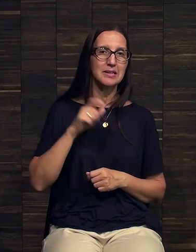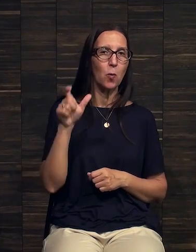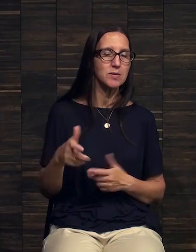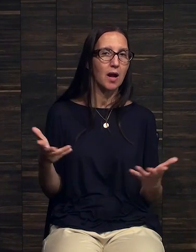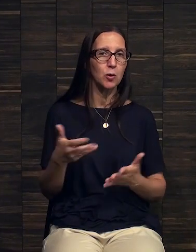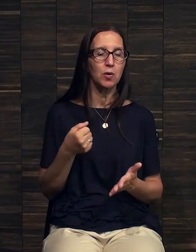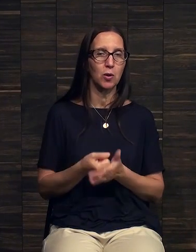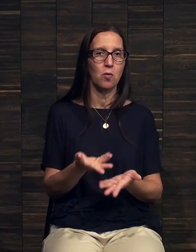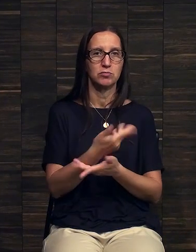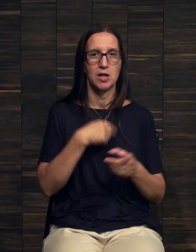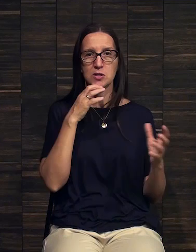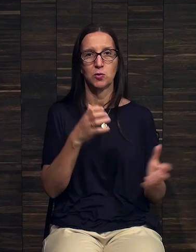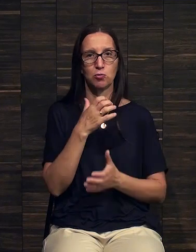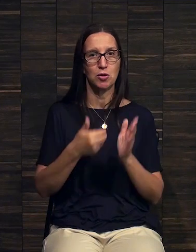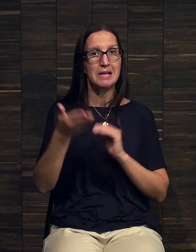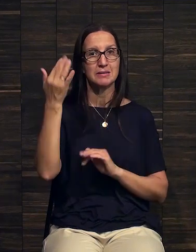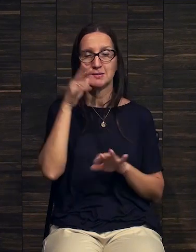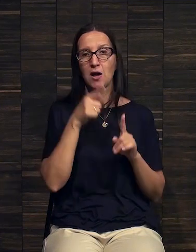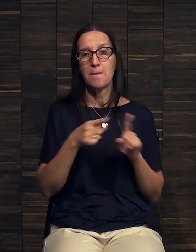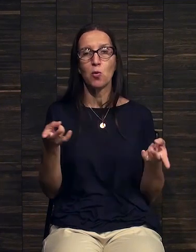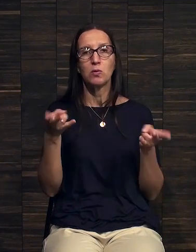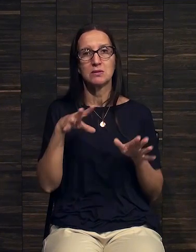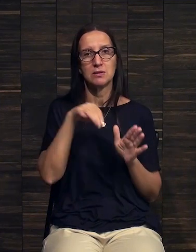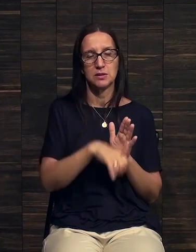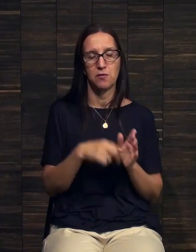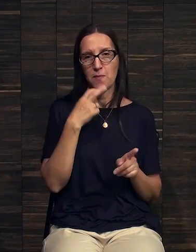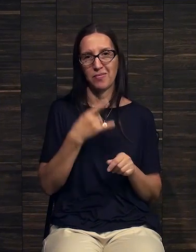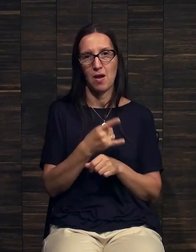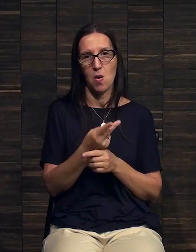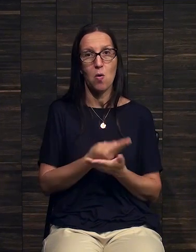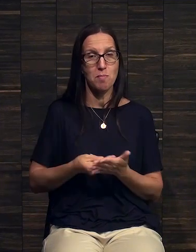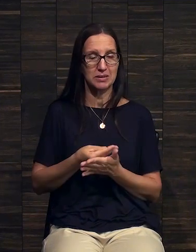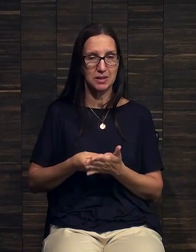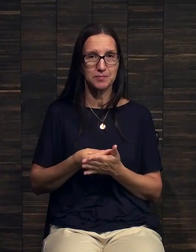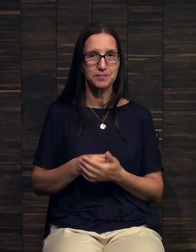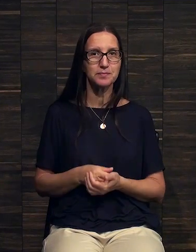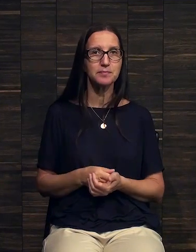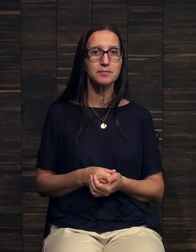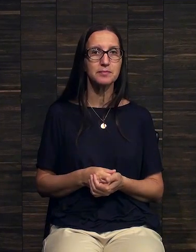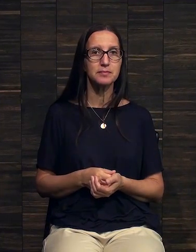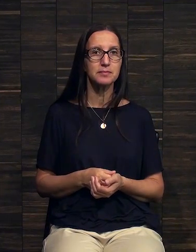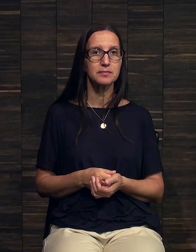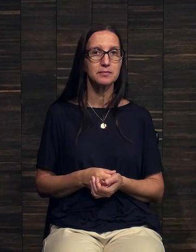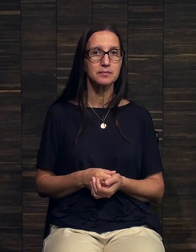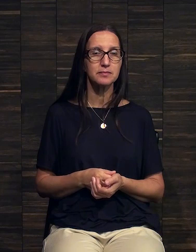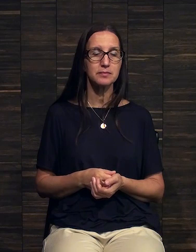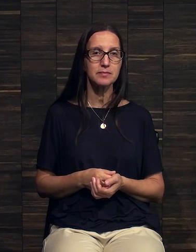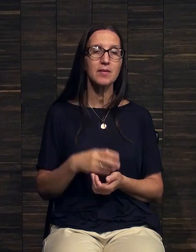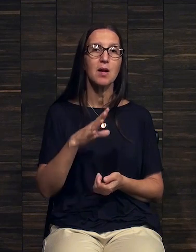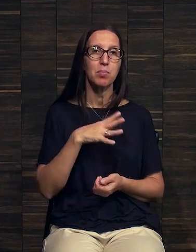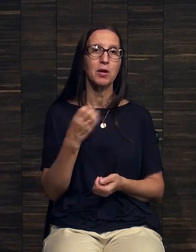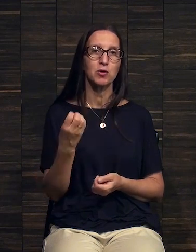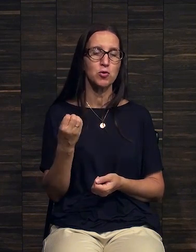interesting character. This is the only one that survived throughout all these years and still with us